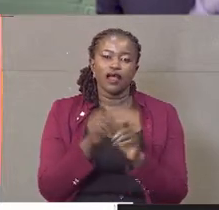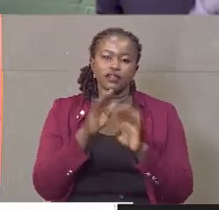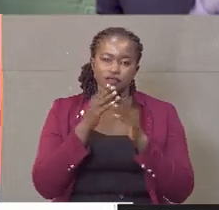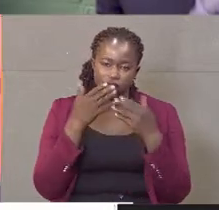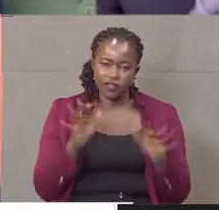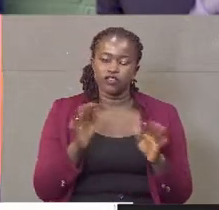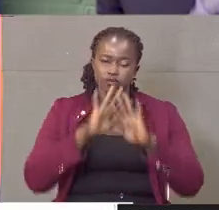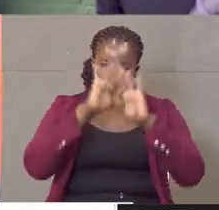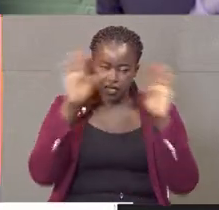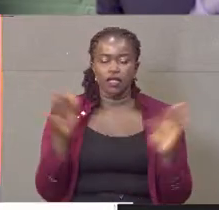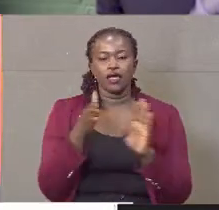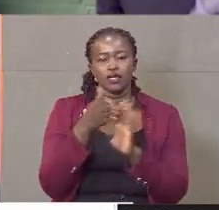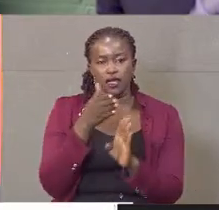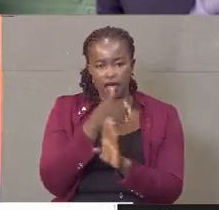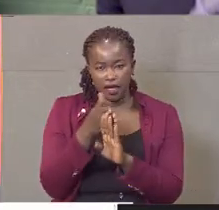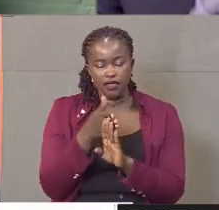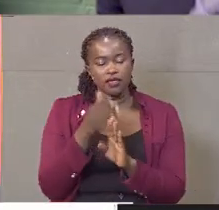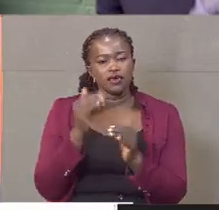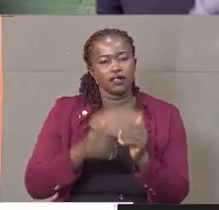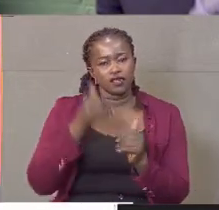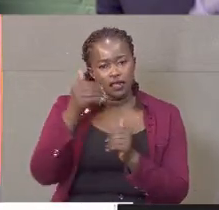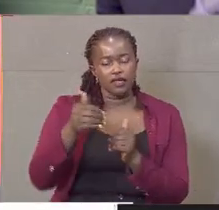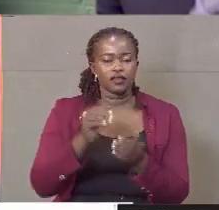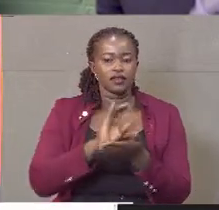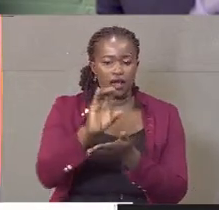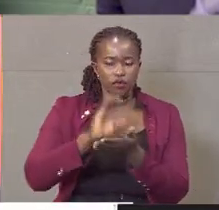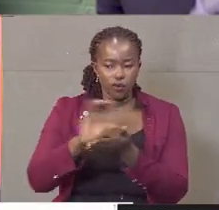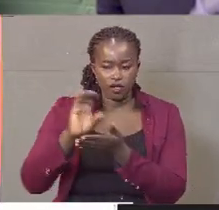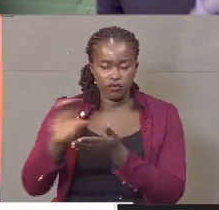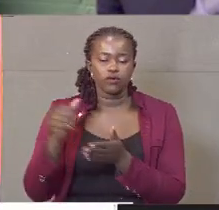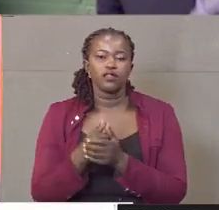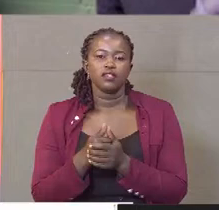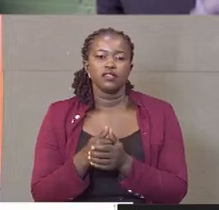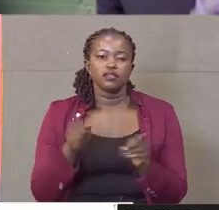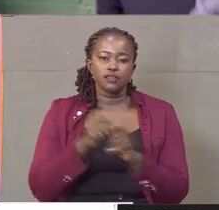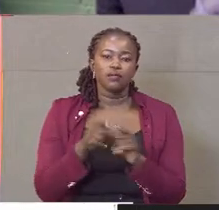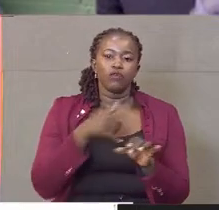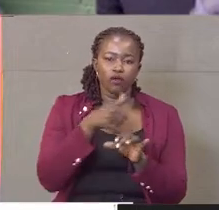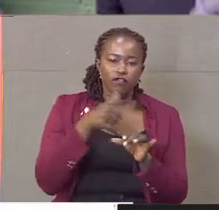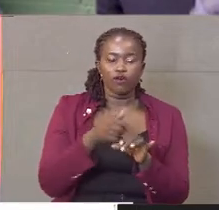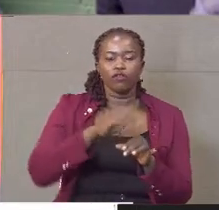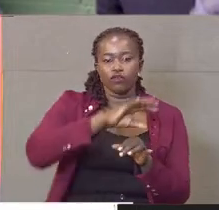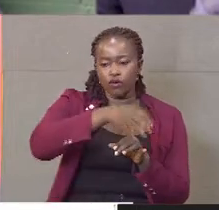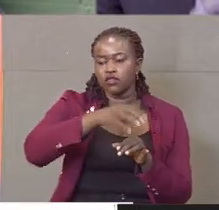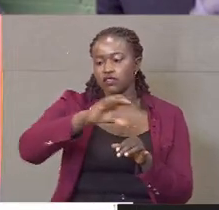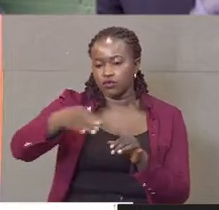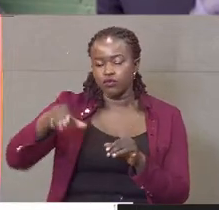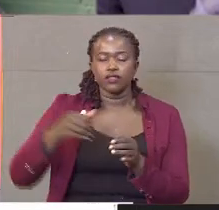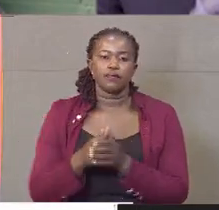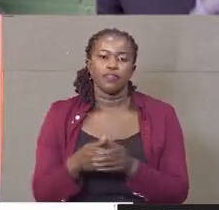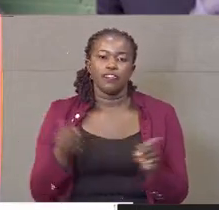clearly guided that in our next allocation, we consider the constituencies.